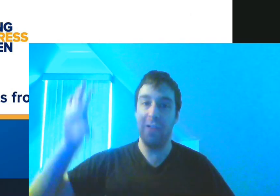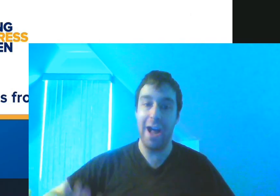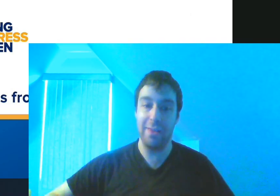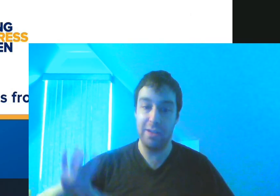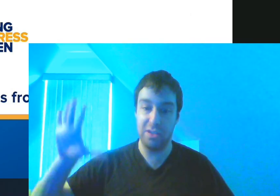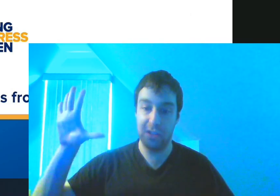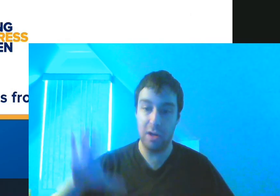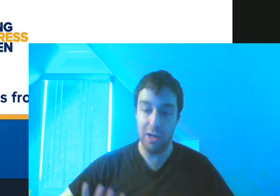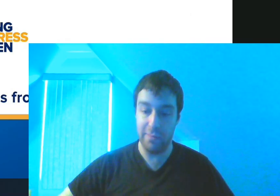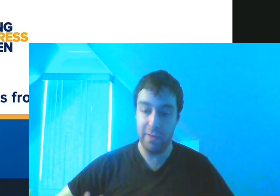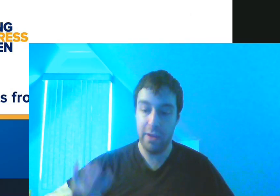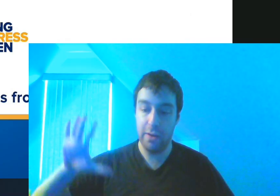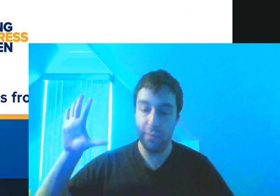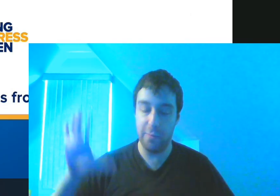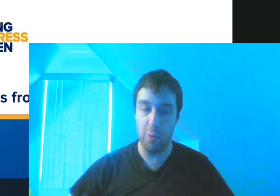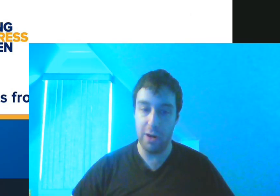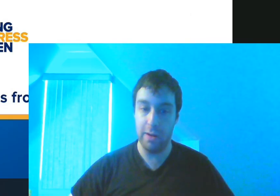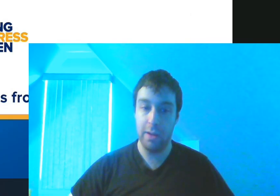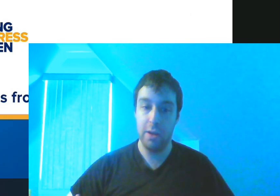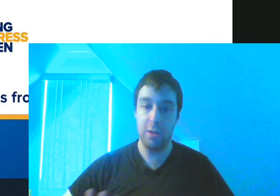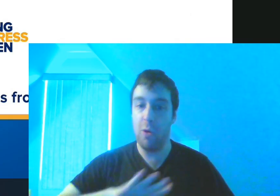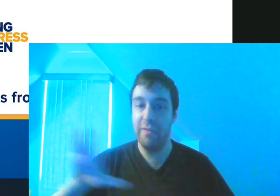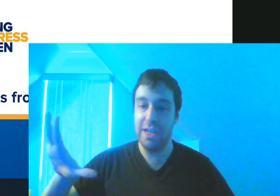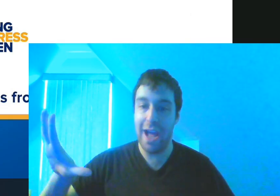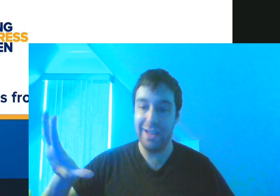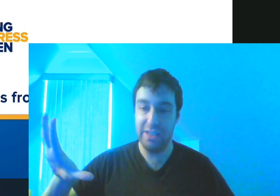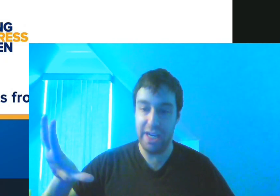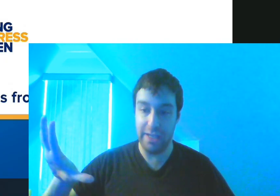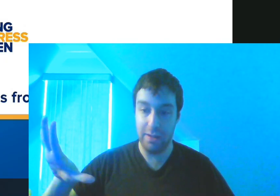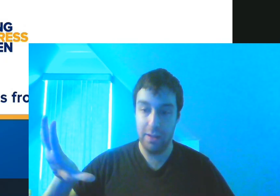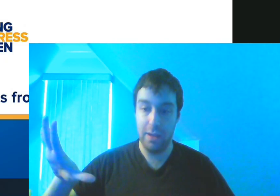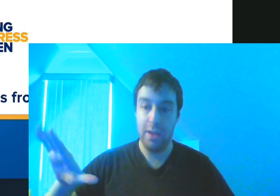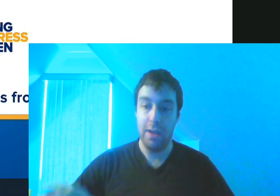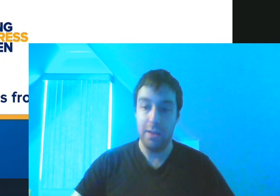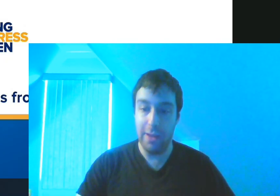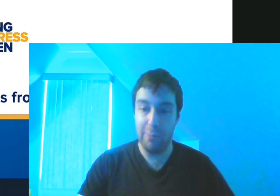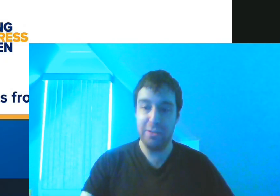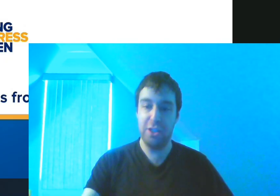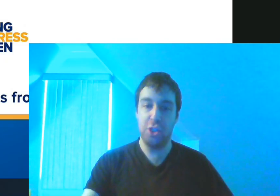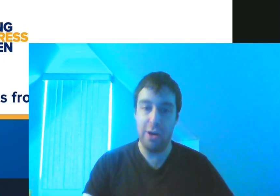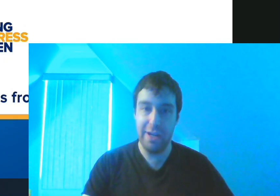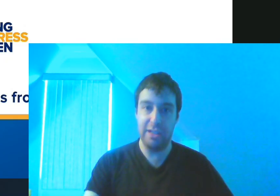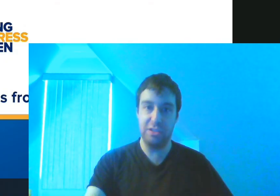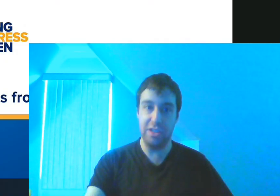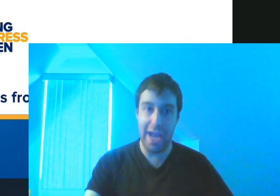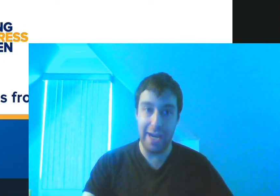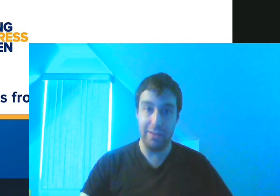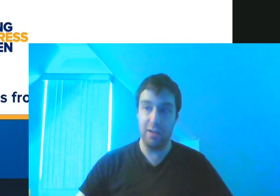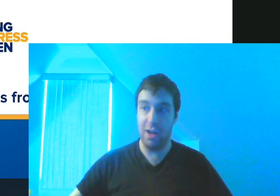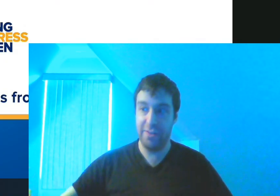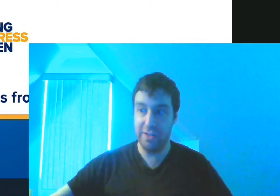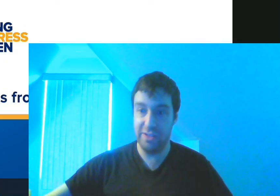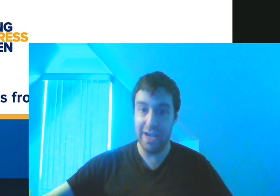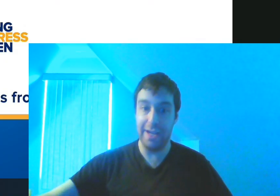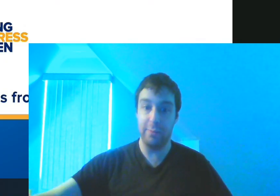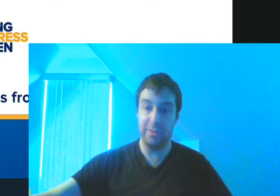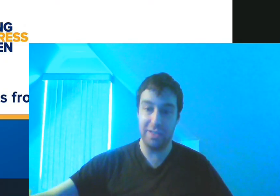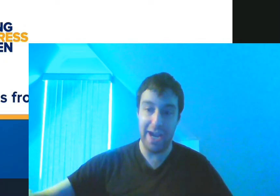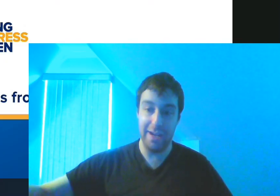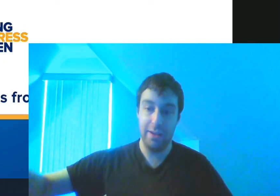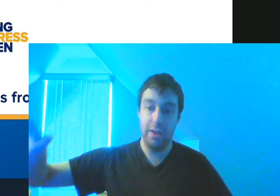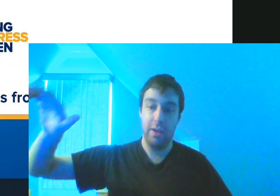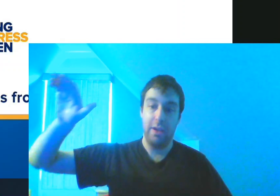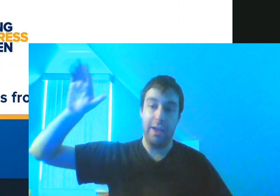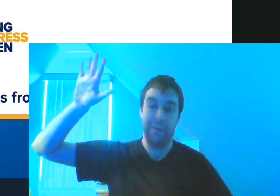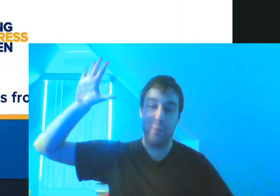could flatten this curve for COVID-19. There was a chart yesterday, the governor said, was